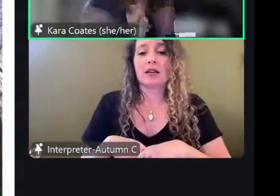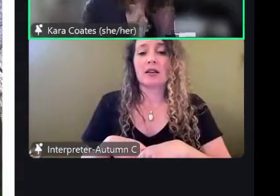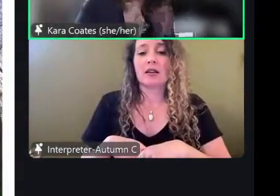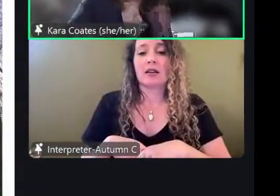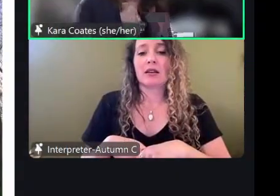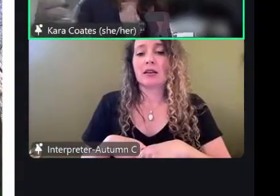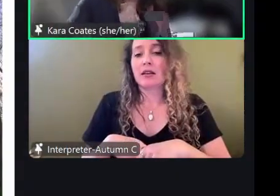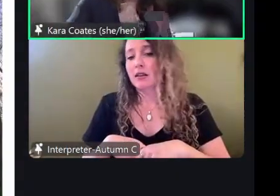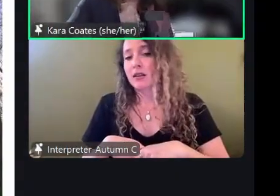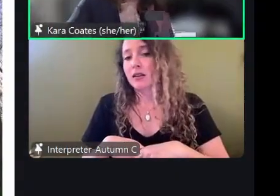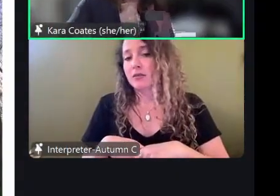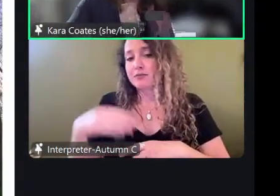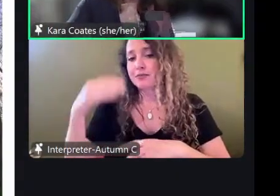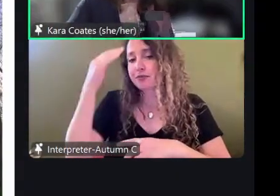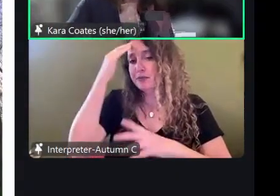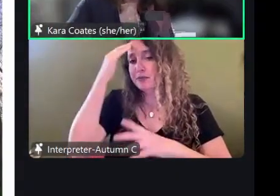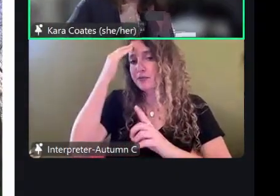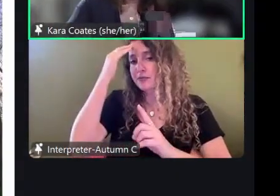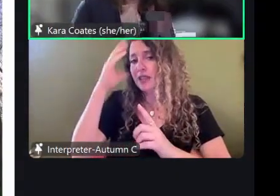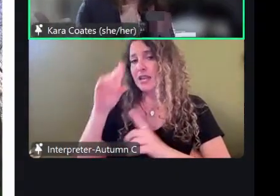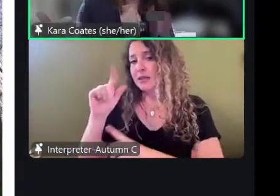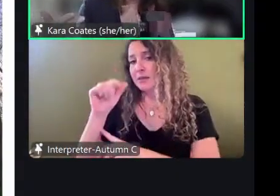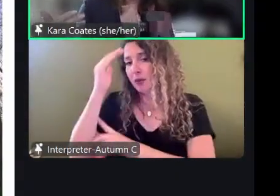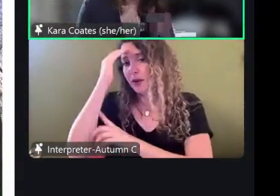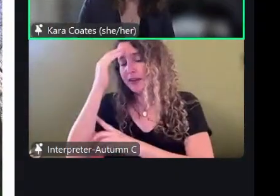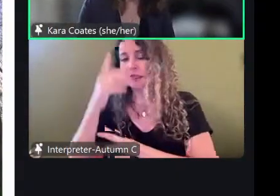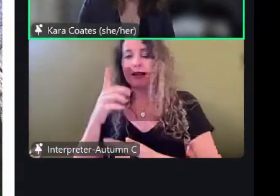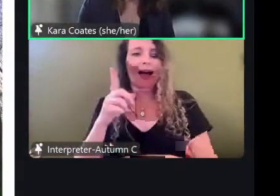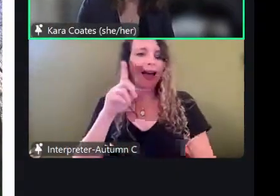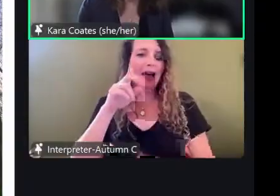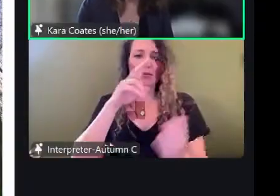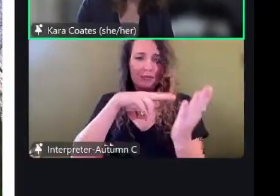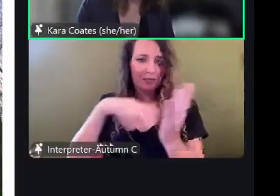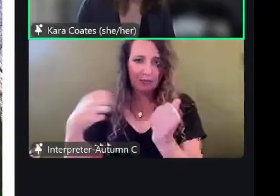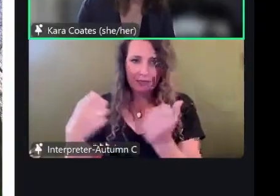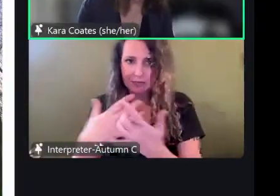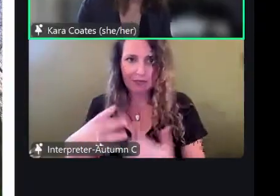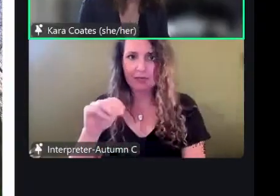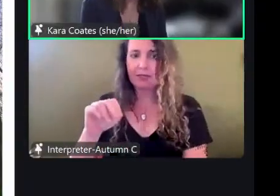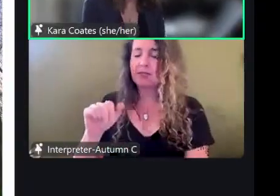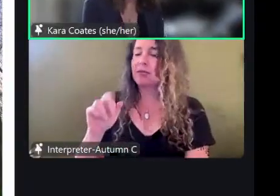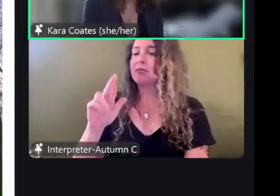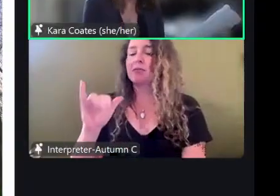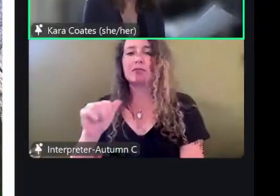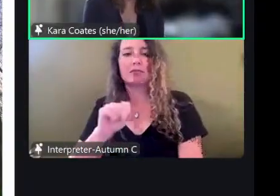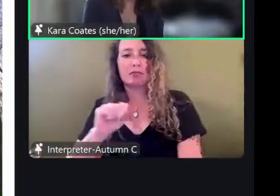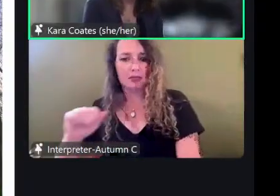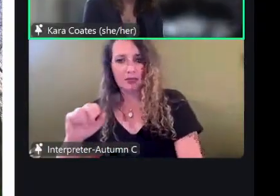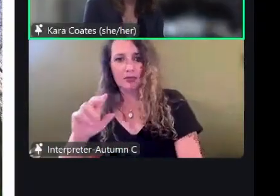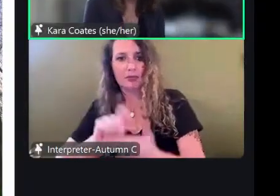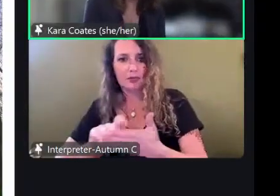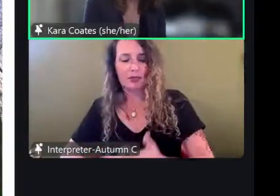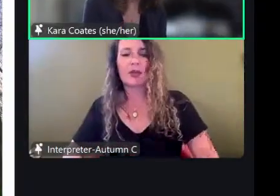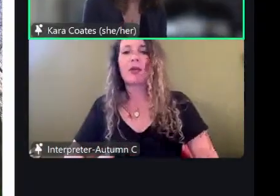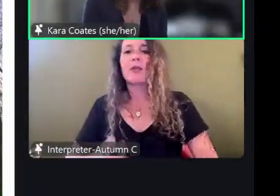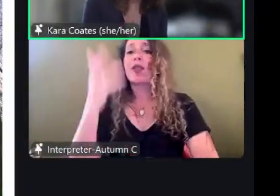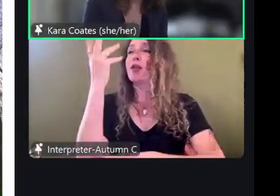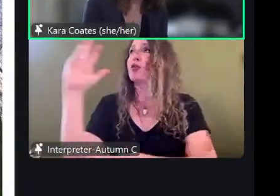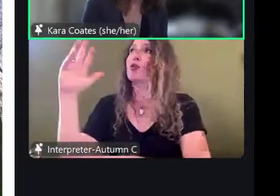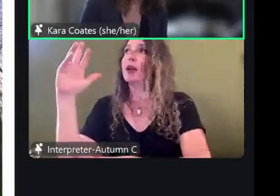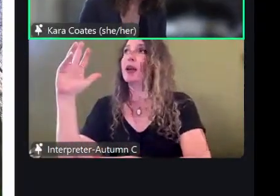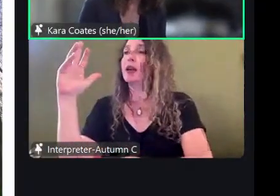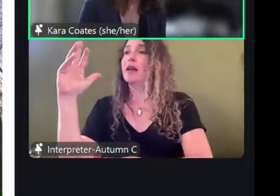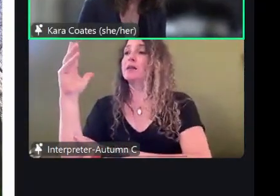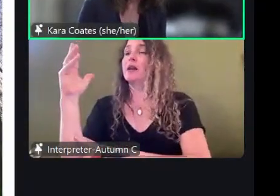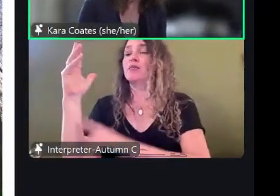can't read everything that Marianne wrote in the spoken word of a tree is the tree has a broken